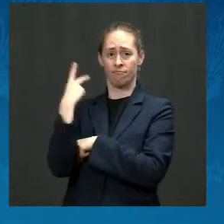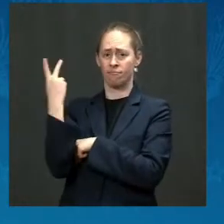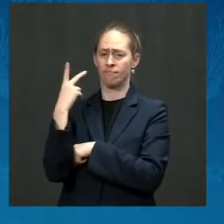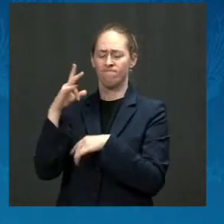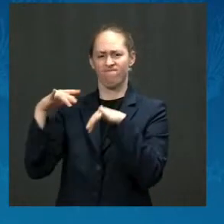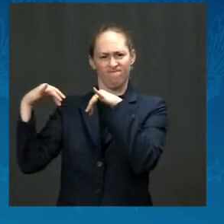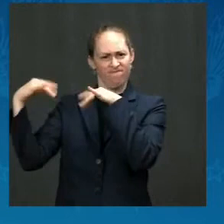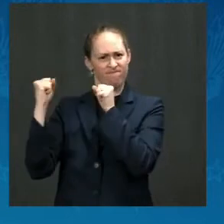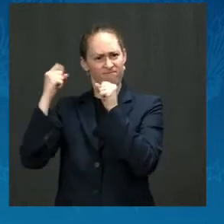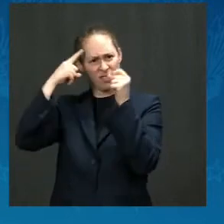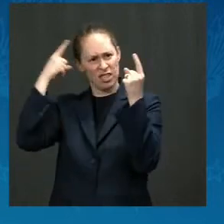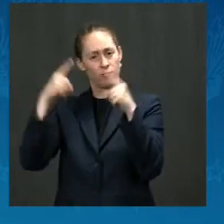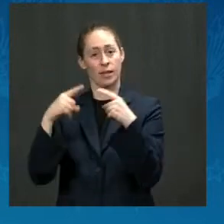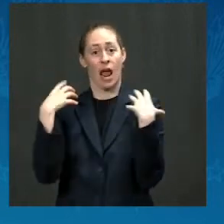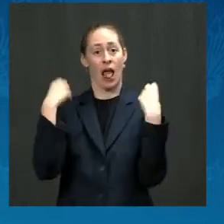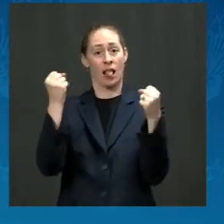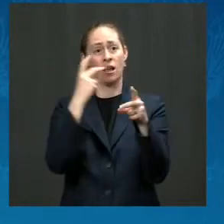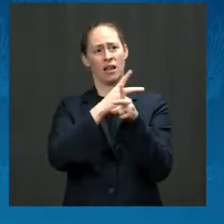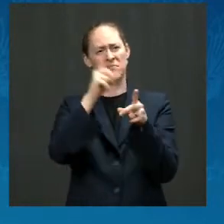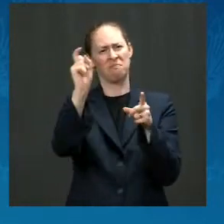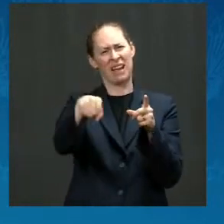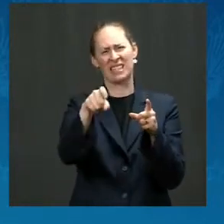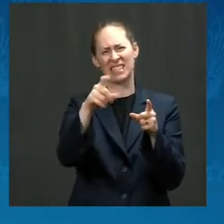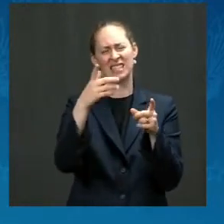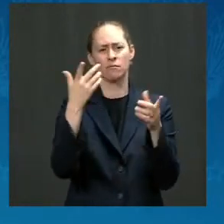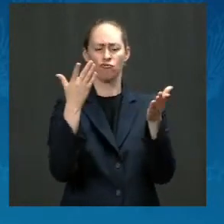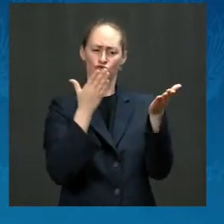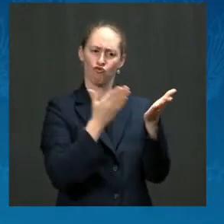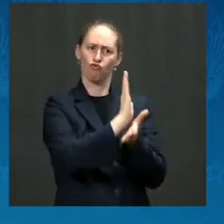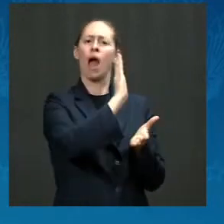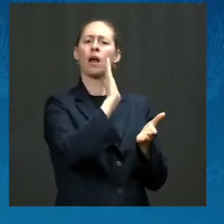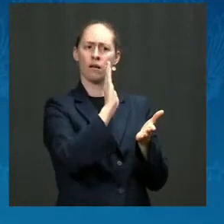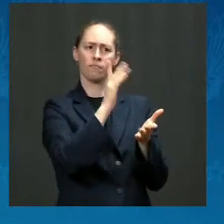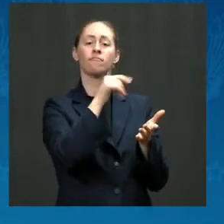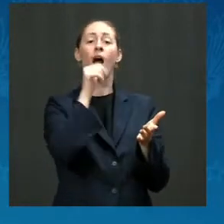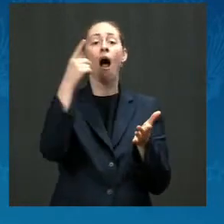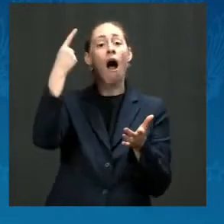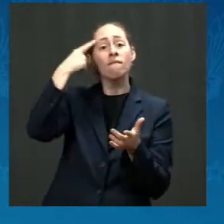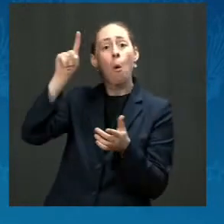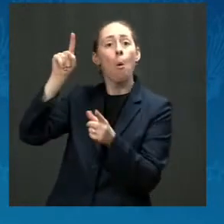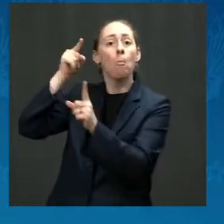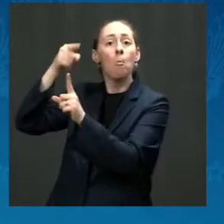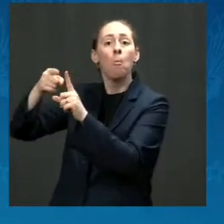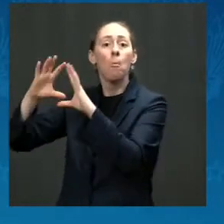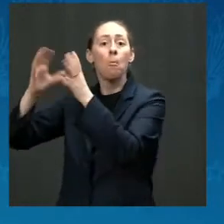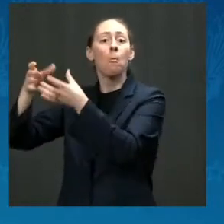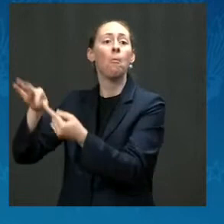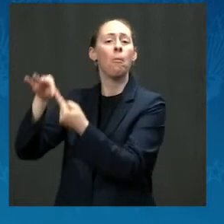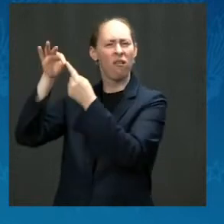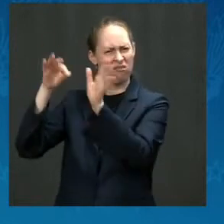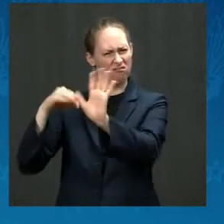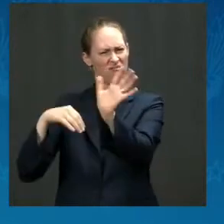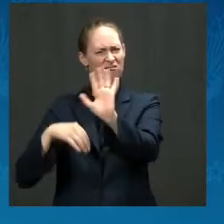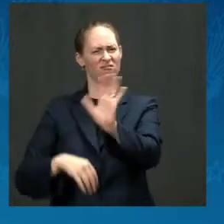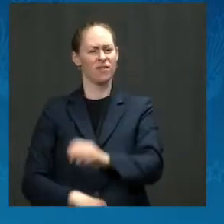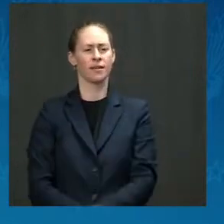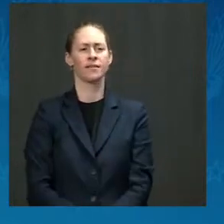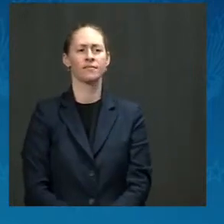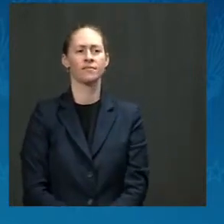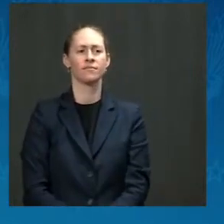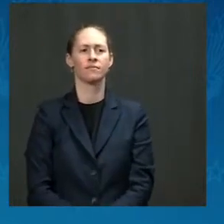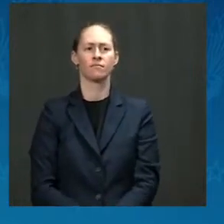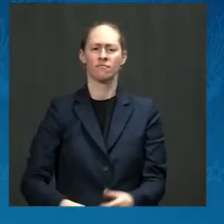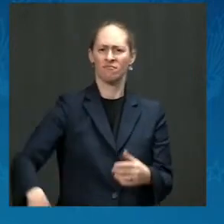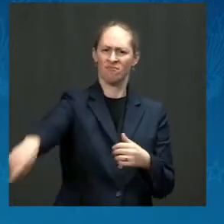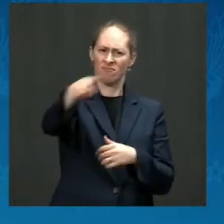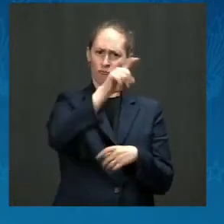reason, must be a right, not a privilege, a right, to which all people are entitled.